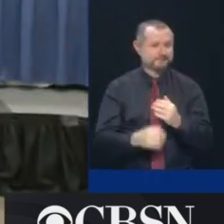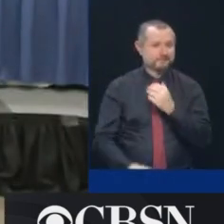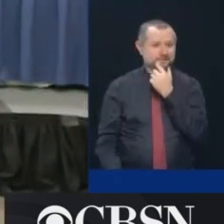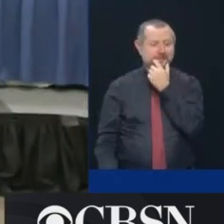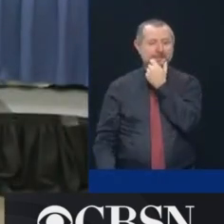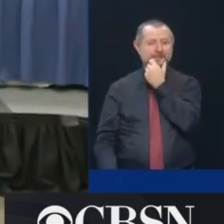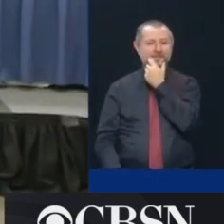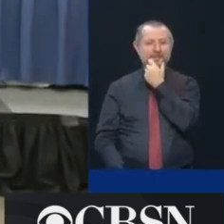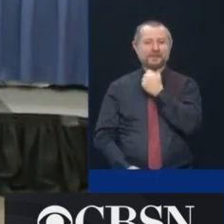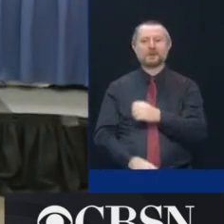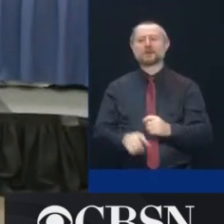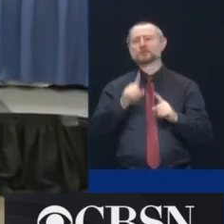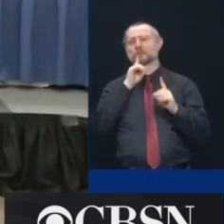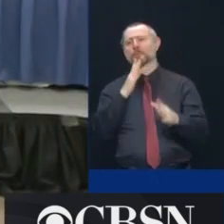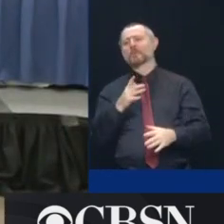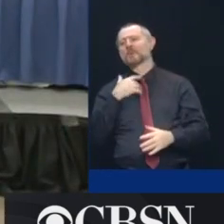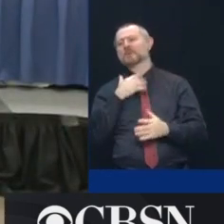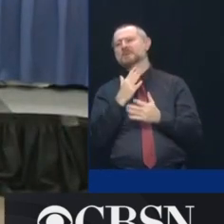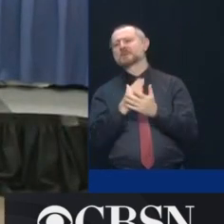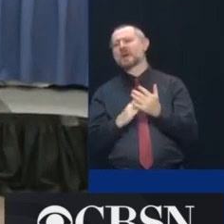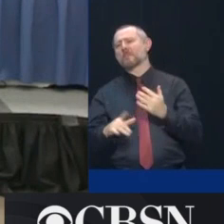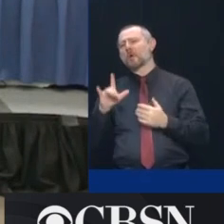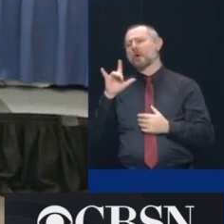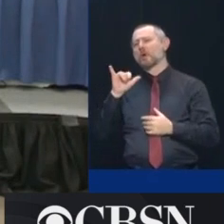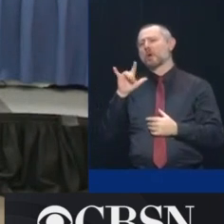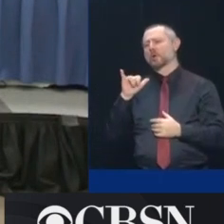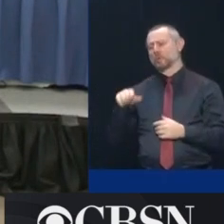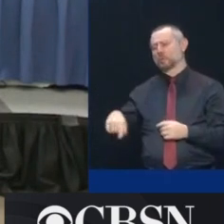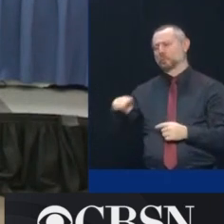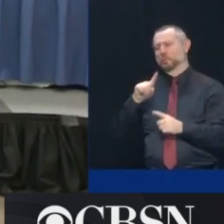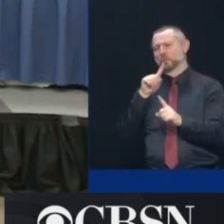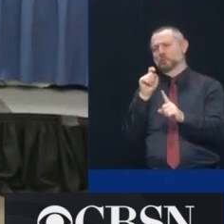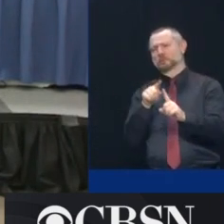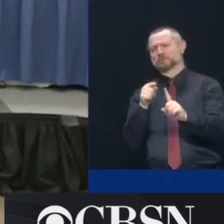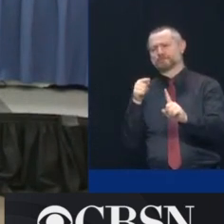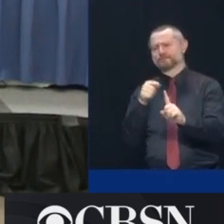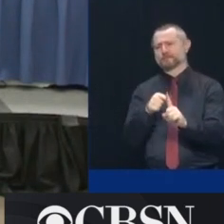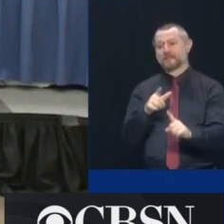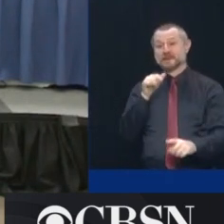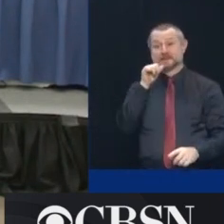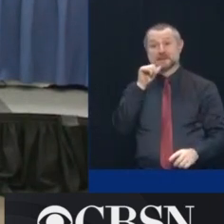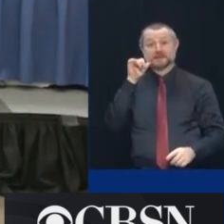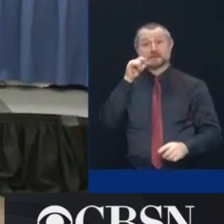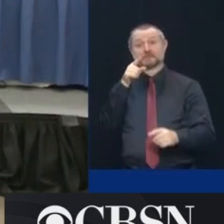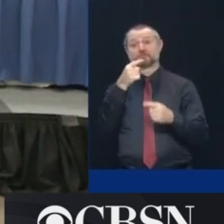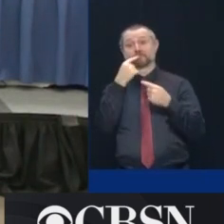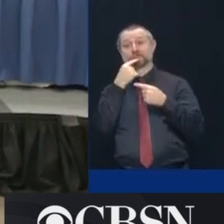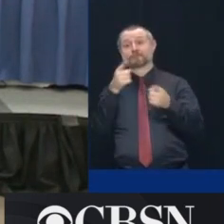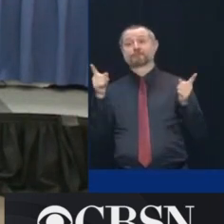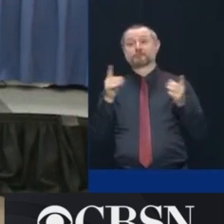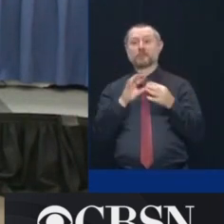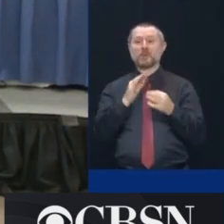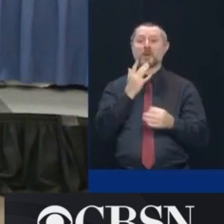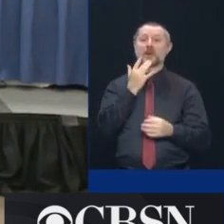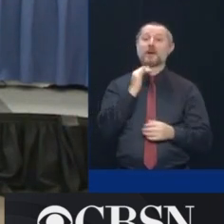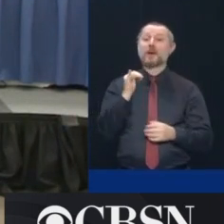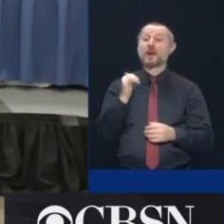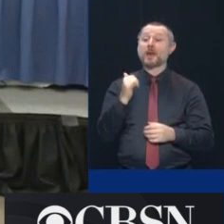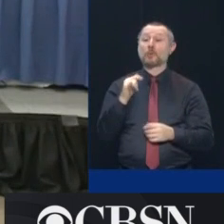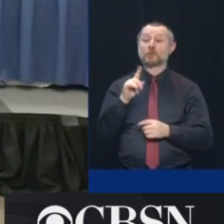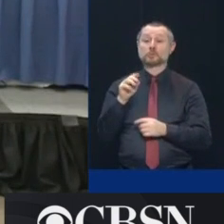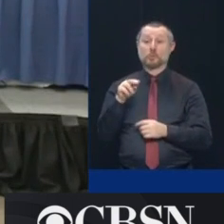Governor, a couple of Long Island-centric questions. First off, yesterday you announced a couple of yellow zone designations for Long